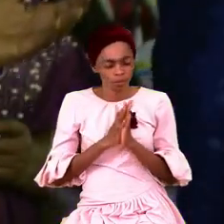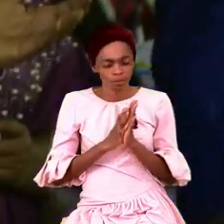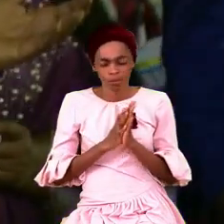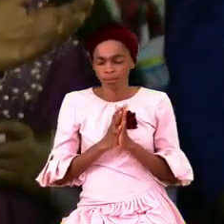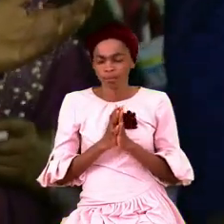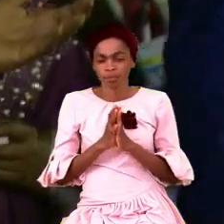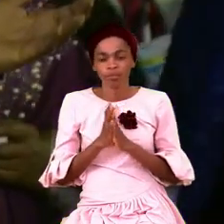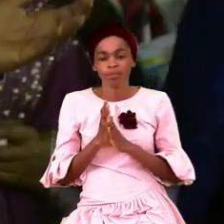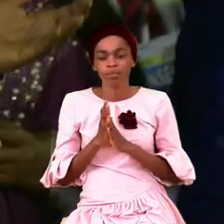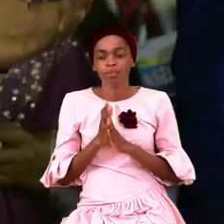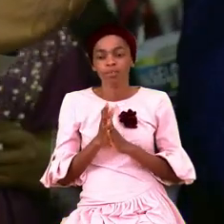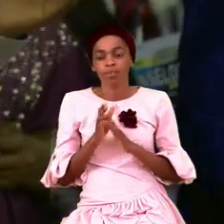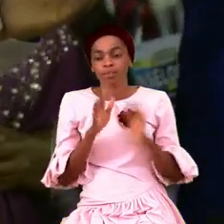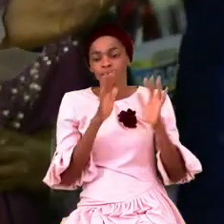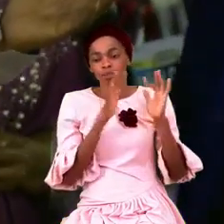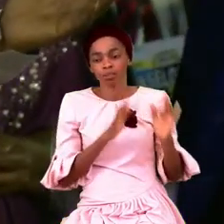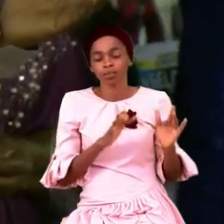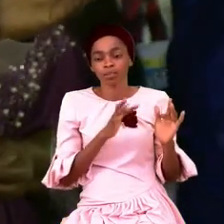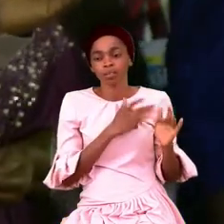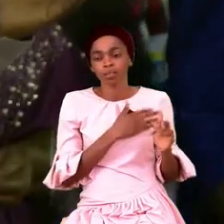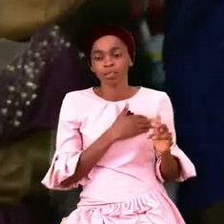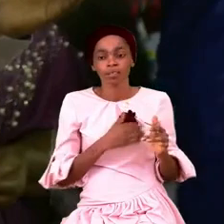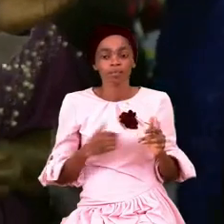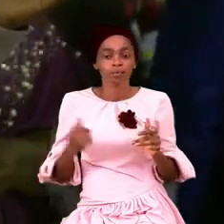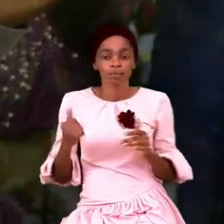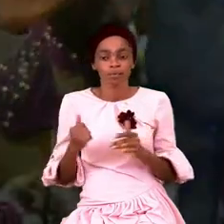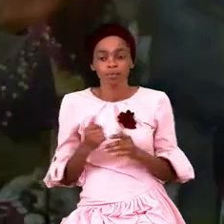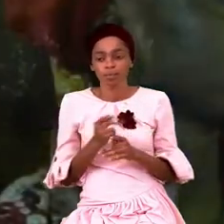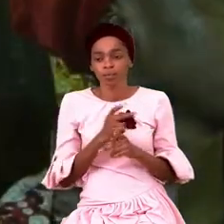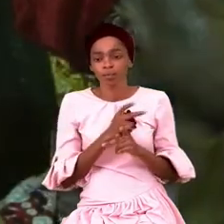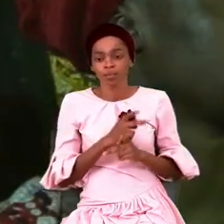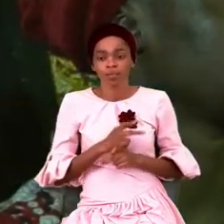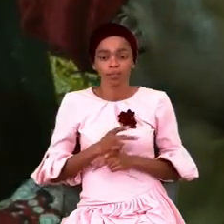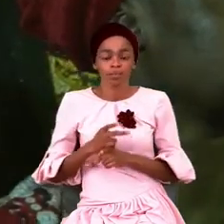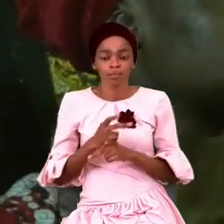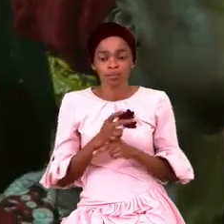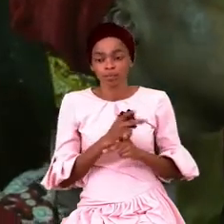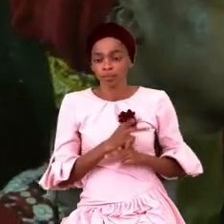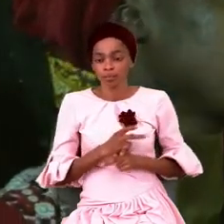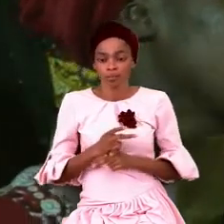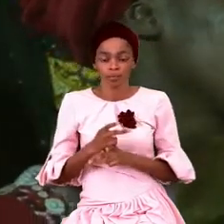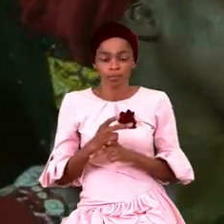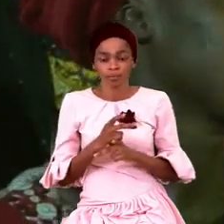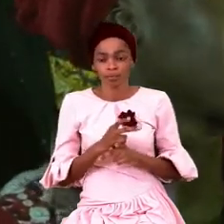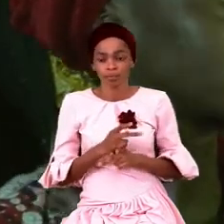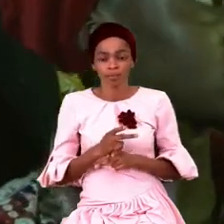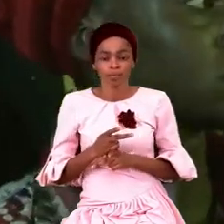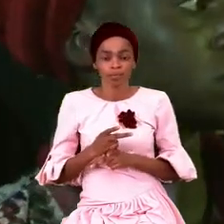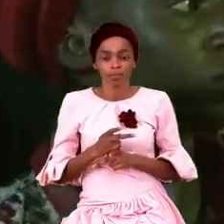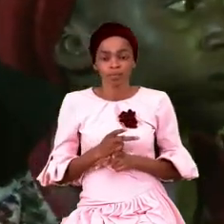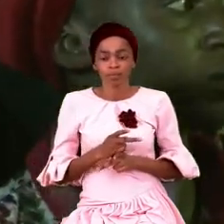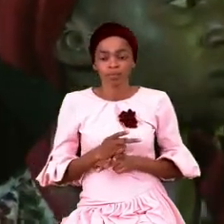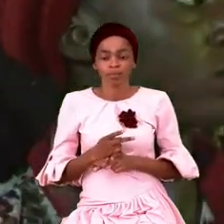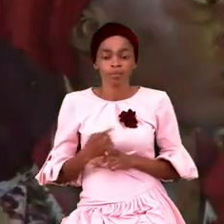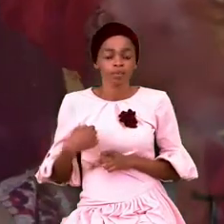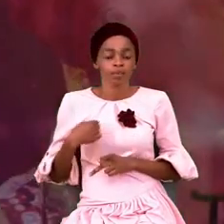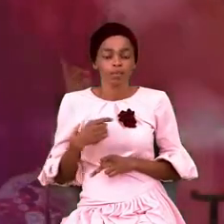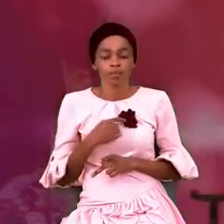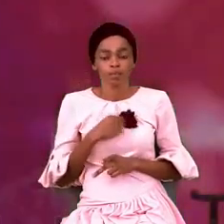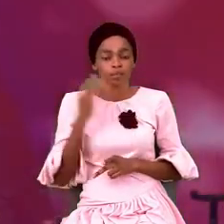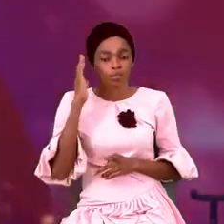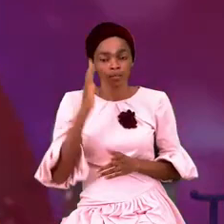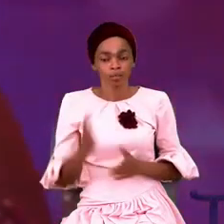We arise. We arise to meet this call to